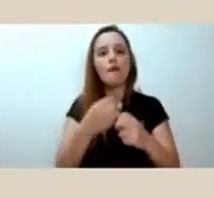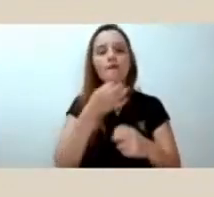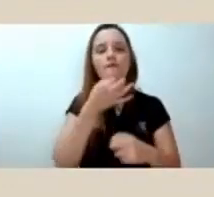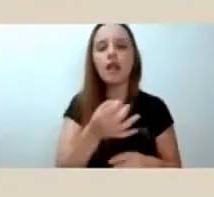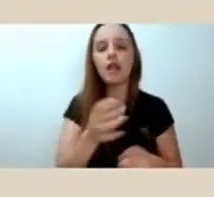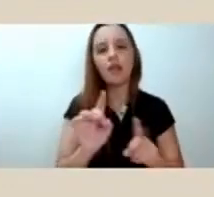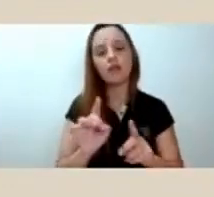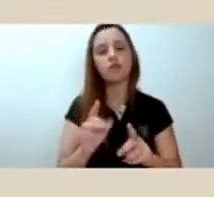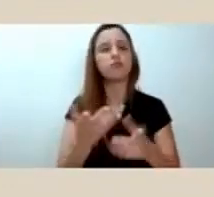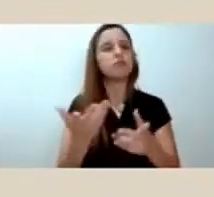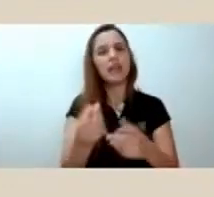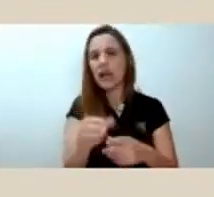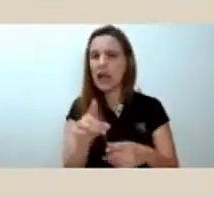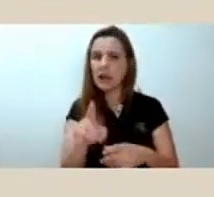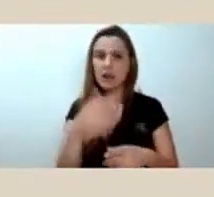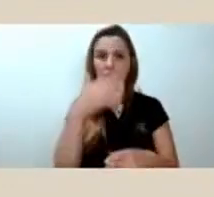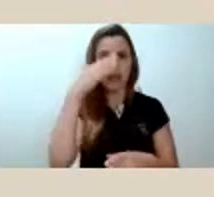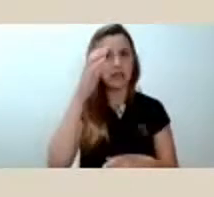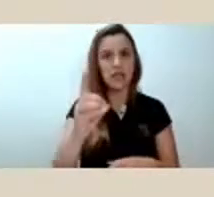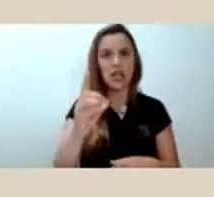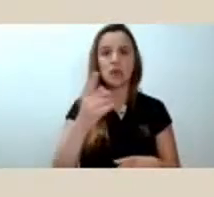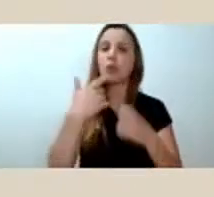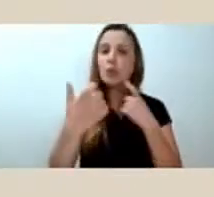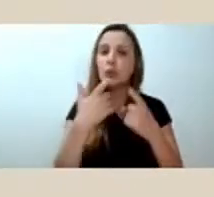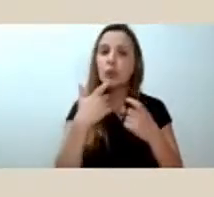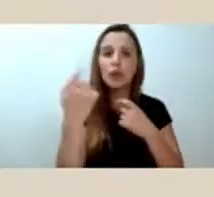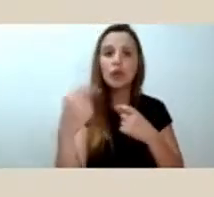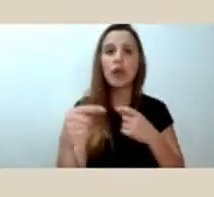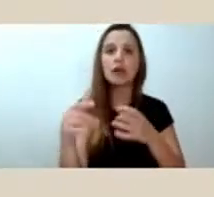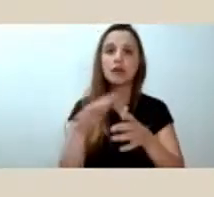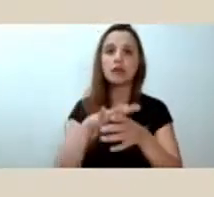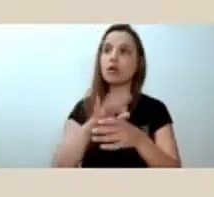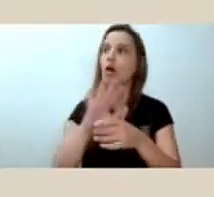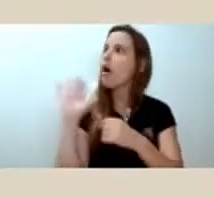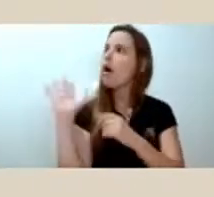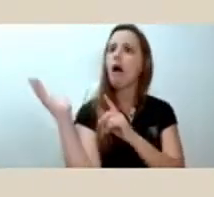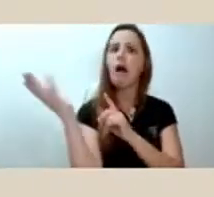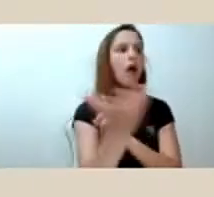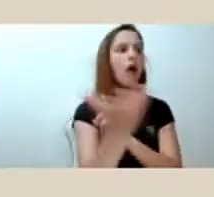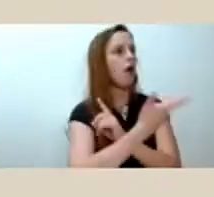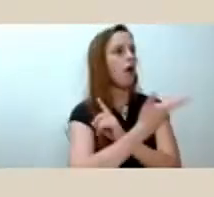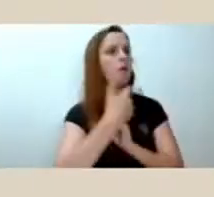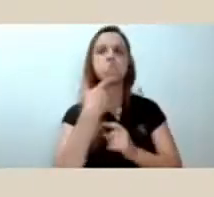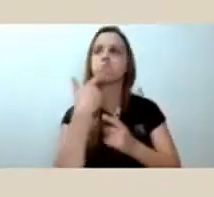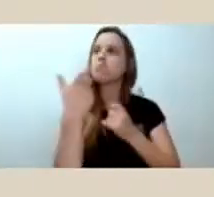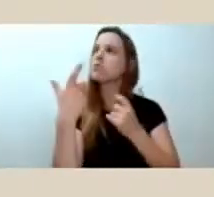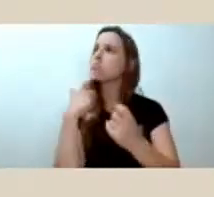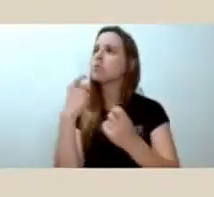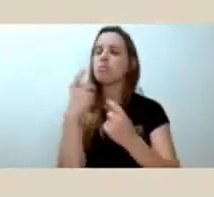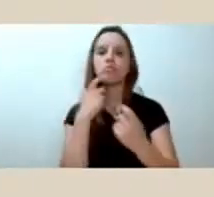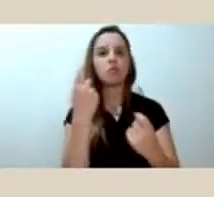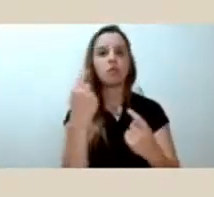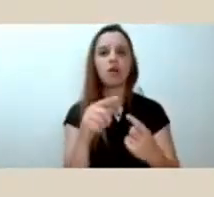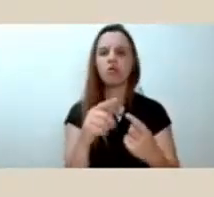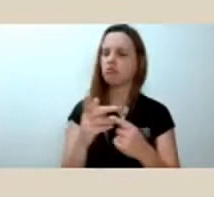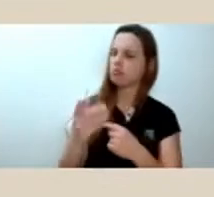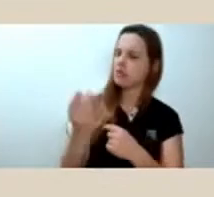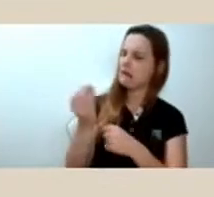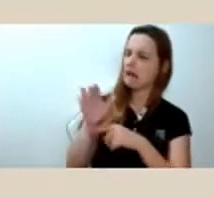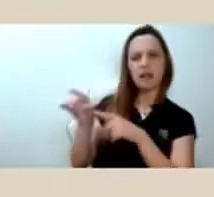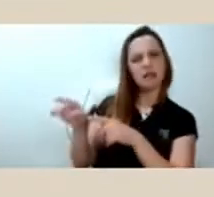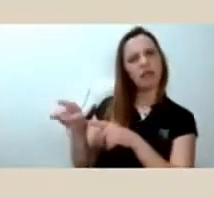already questioning their reality. You know, they might question, why does that kid look different from me? You know,